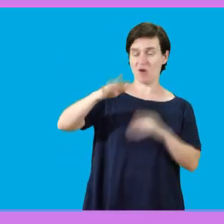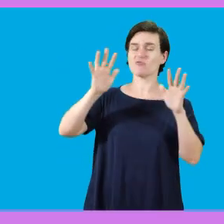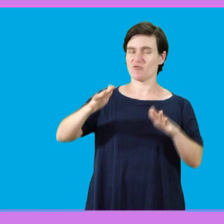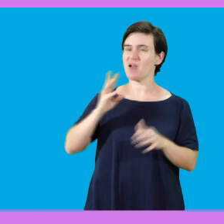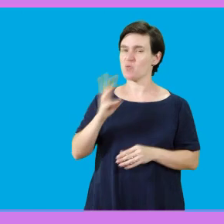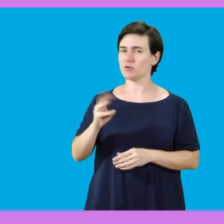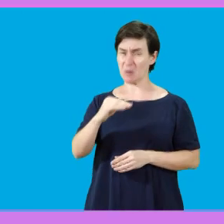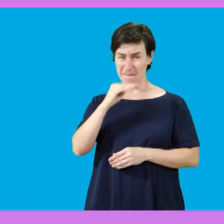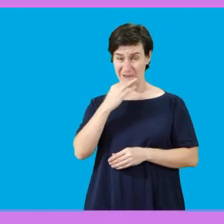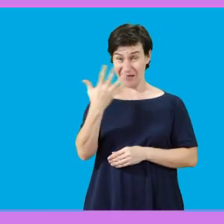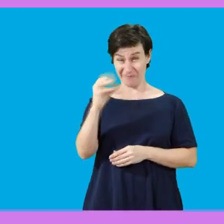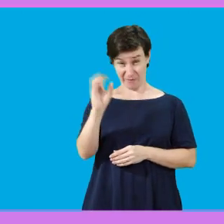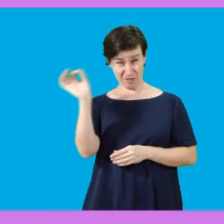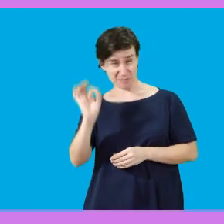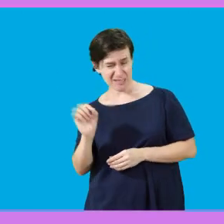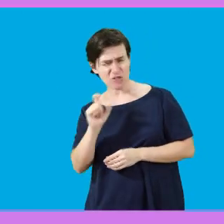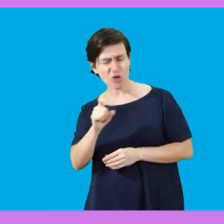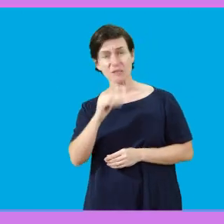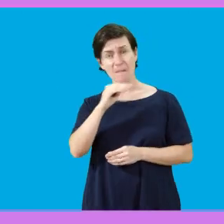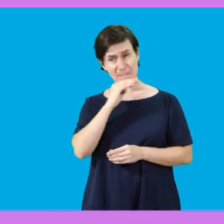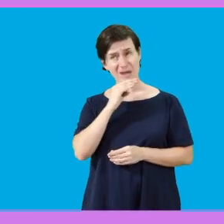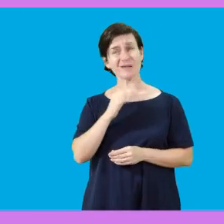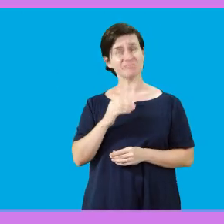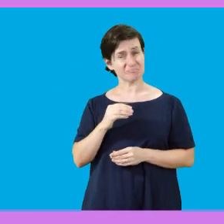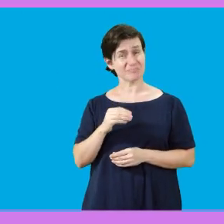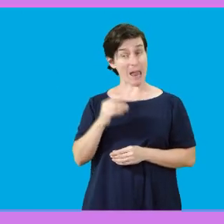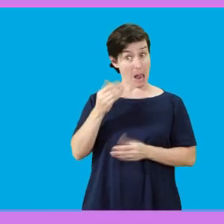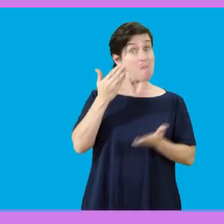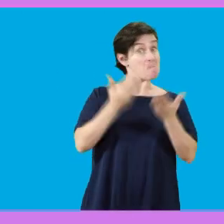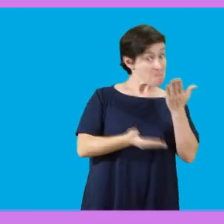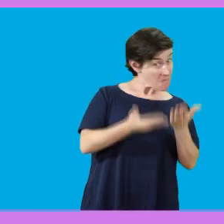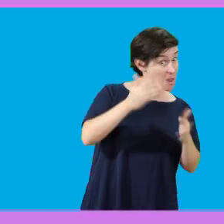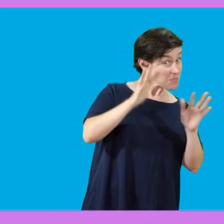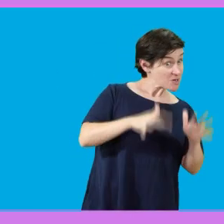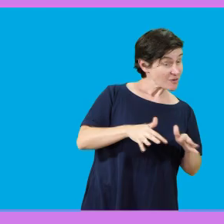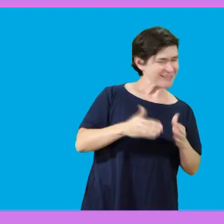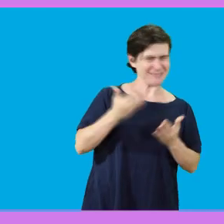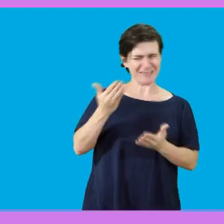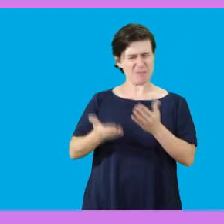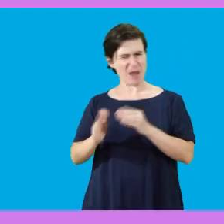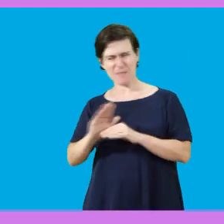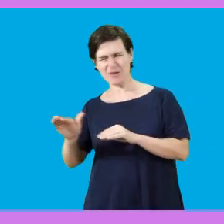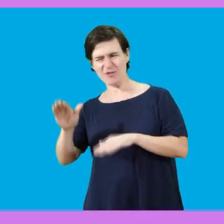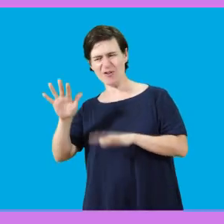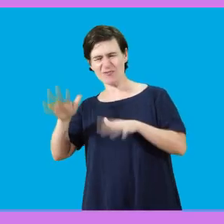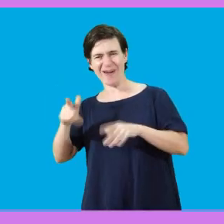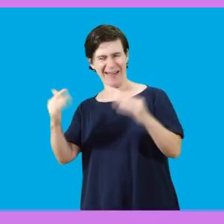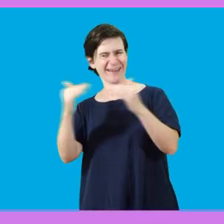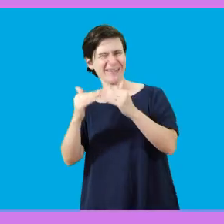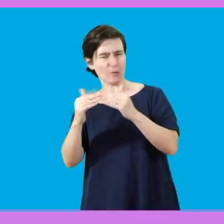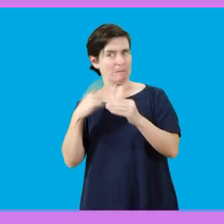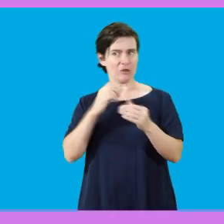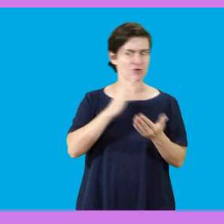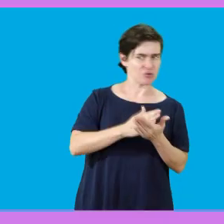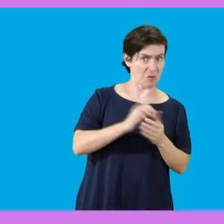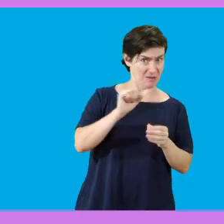rain tomorrow. So when it says 50% chance that it will rain, it means that there's another 50% chance that it might not rain, because